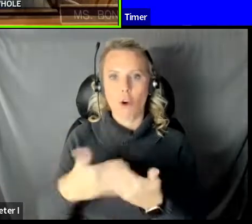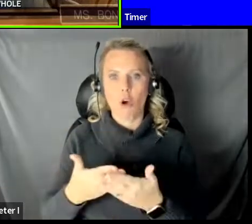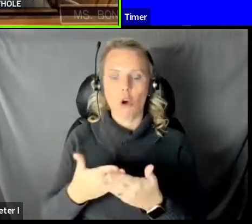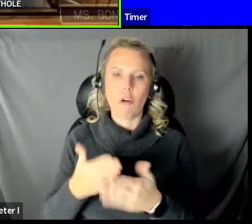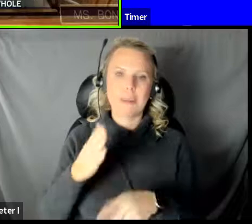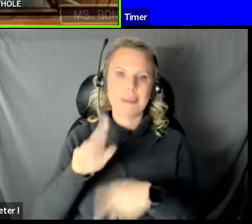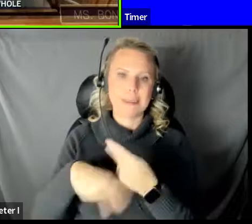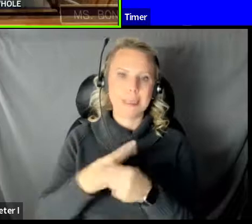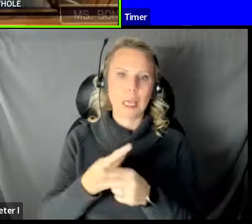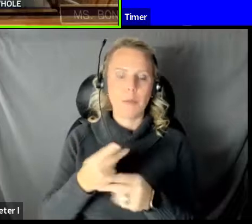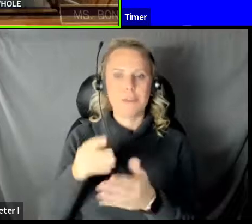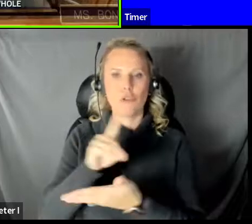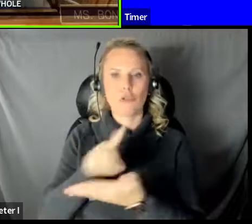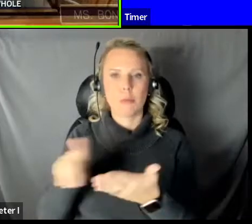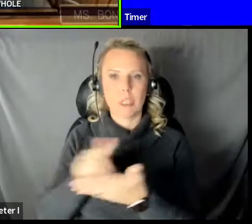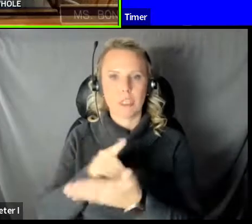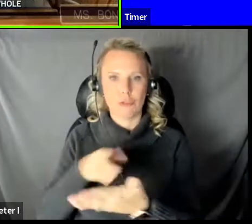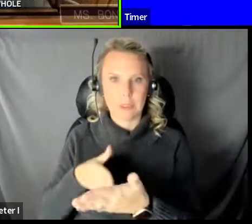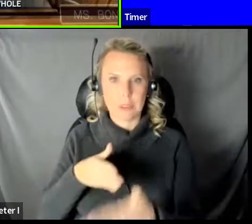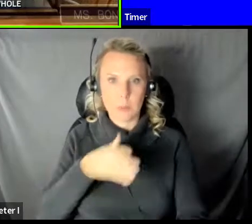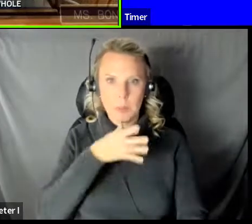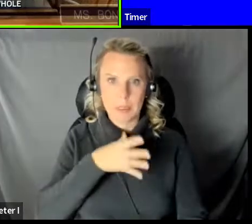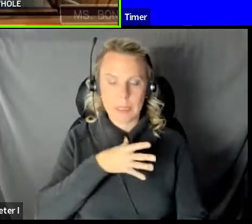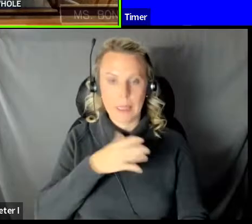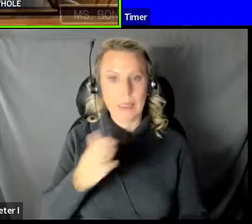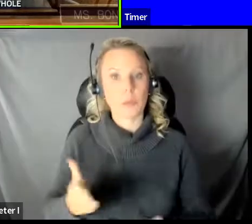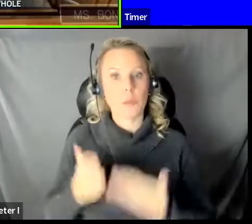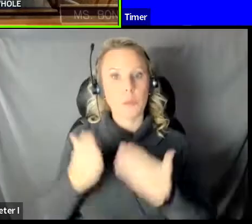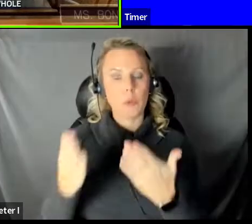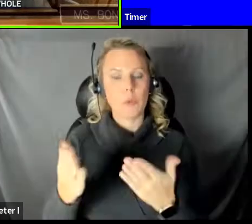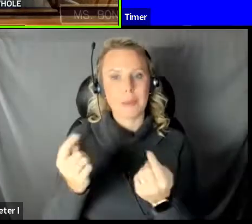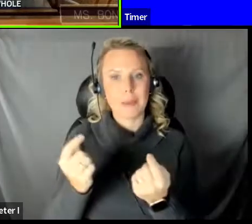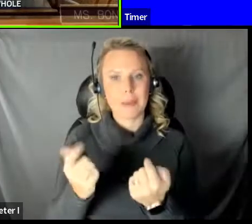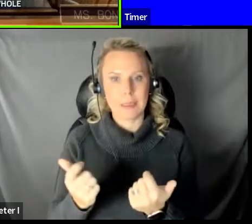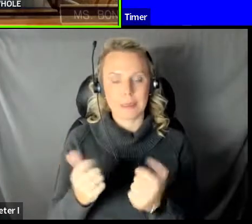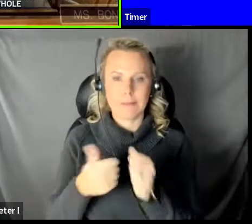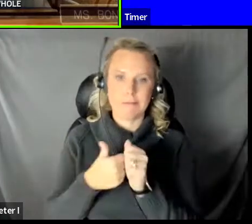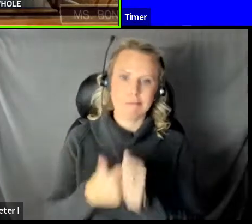Against Women. This proposal eliminates what